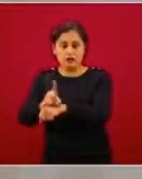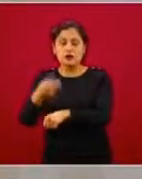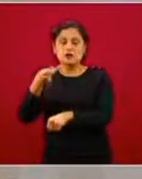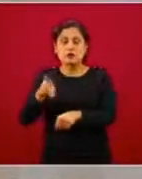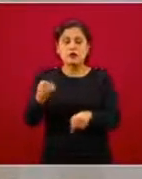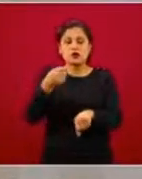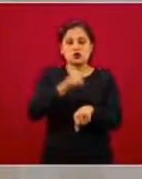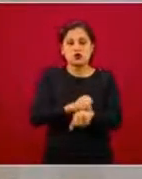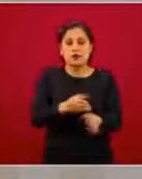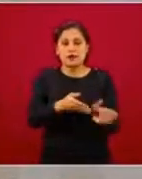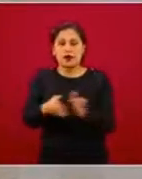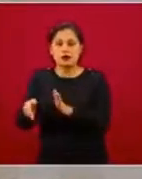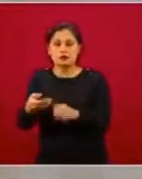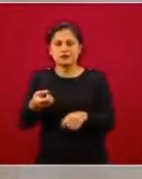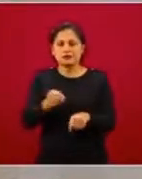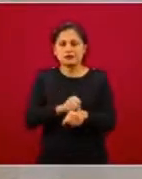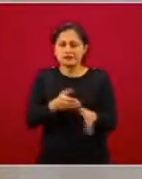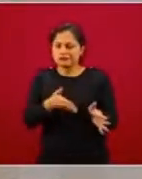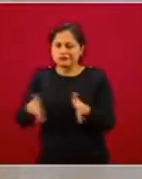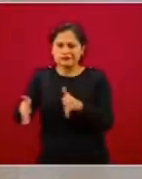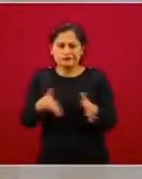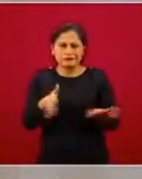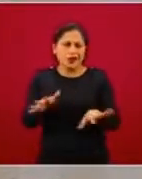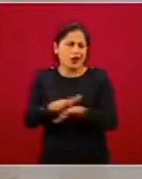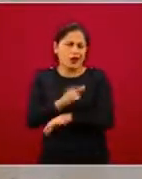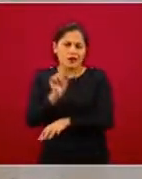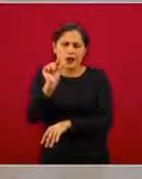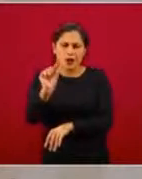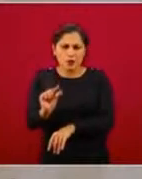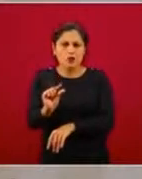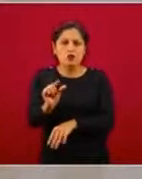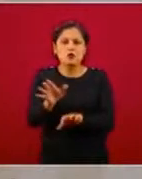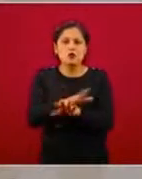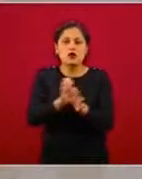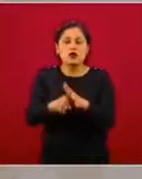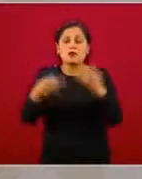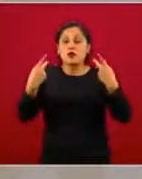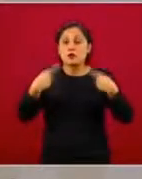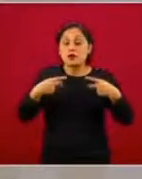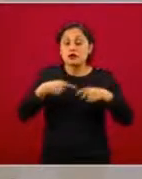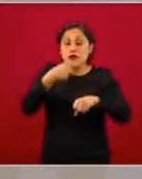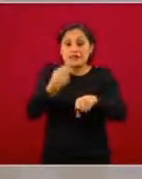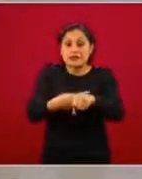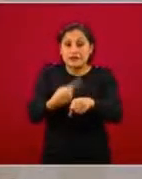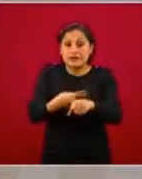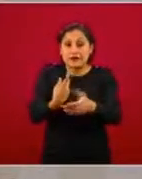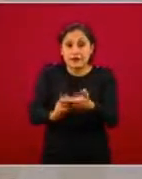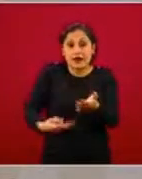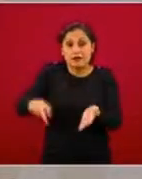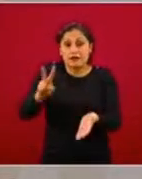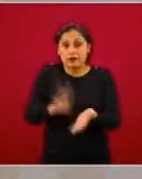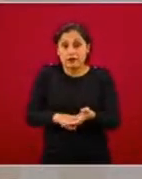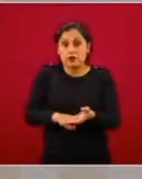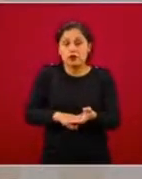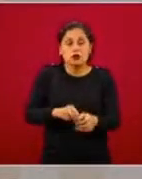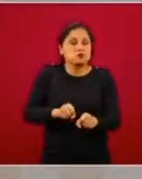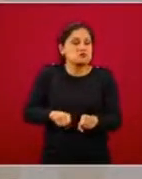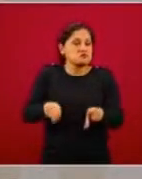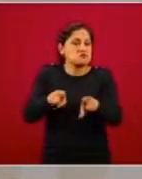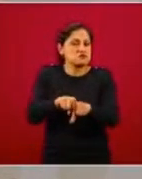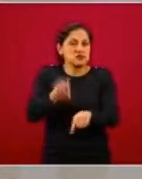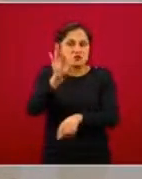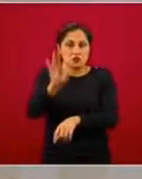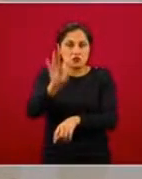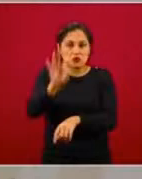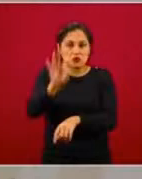we tell you on the daily cutoff numbers with, for example, with the number of people with comorbidities, and we've